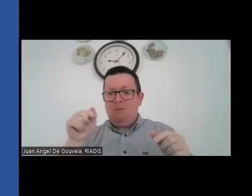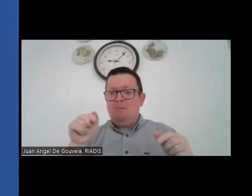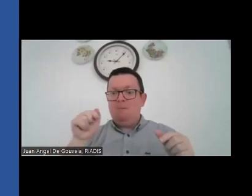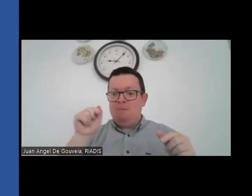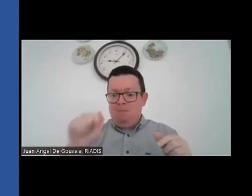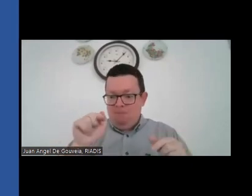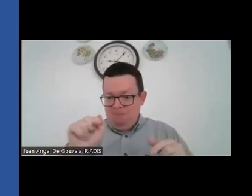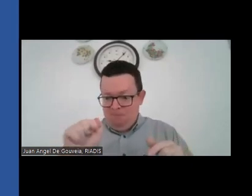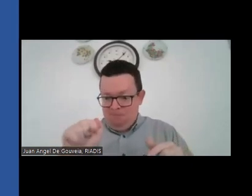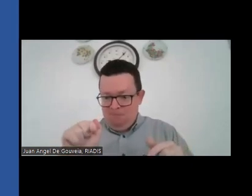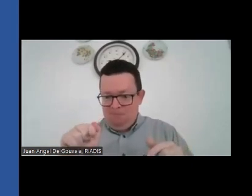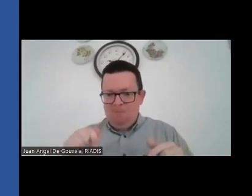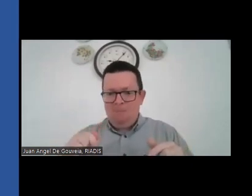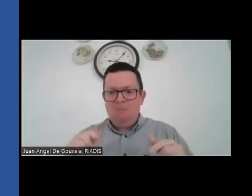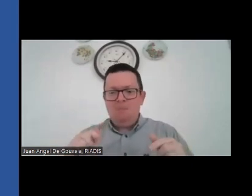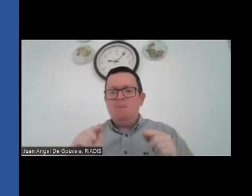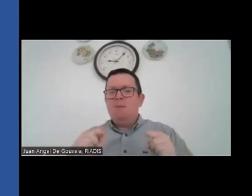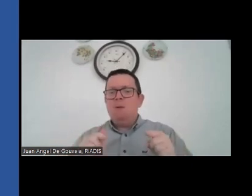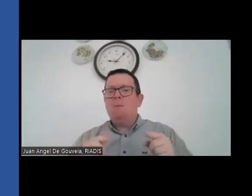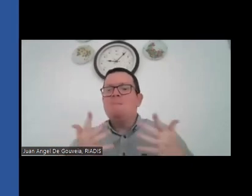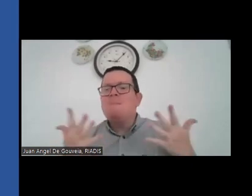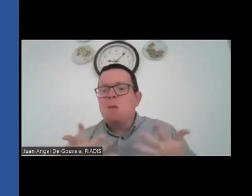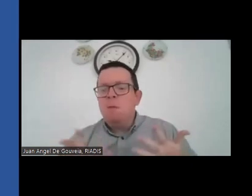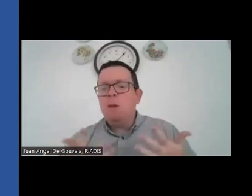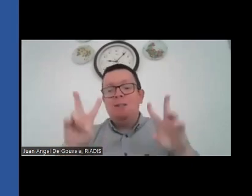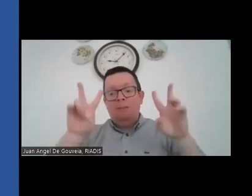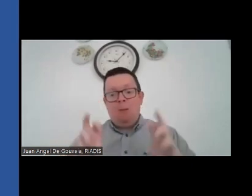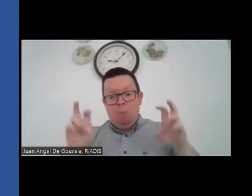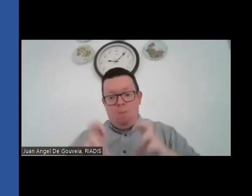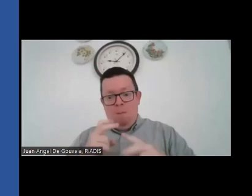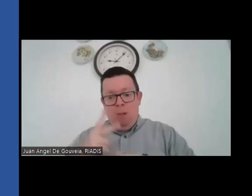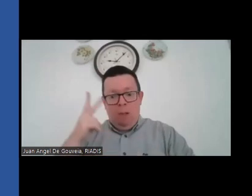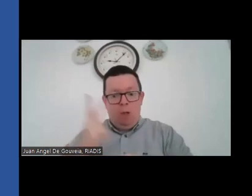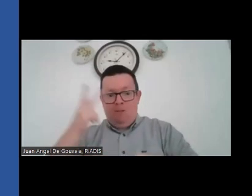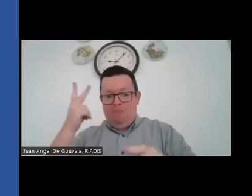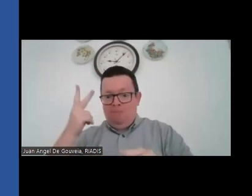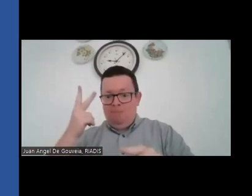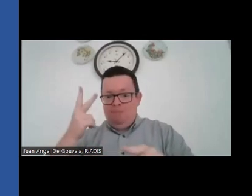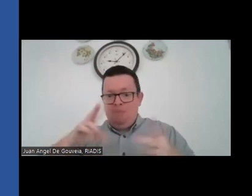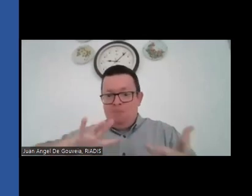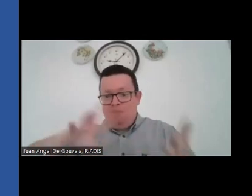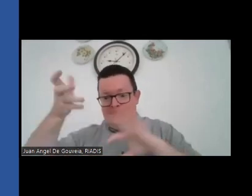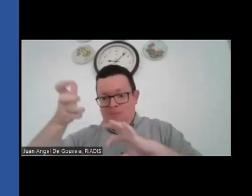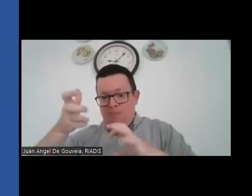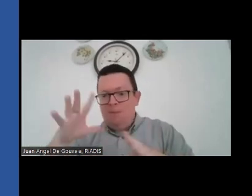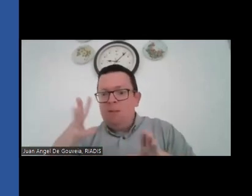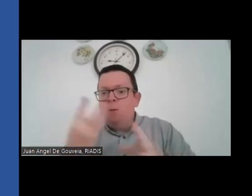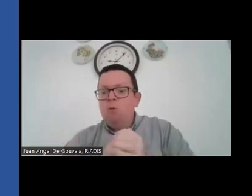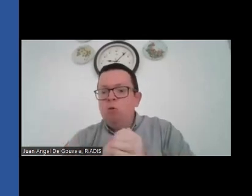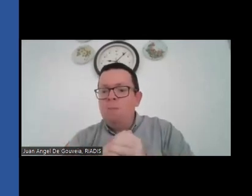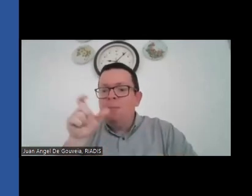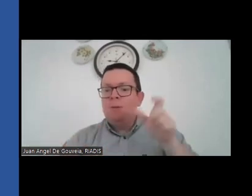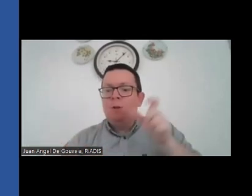The Inclusion for Disaster Risk Management in Hospitals is an assessment action